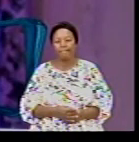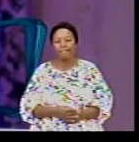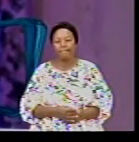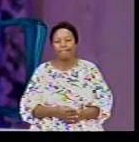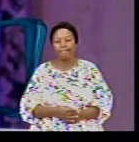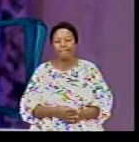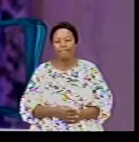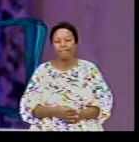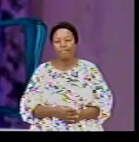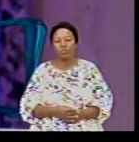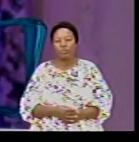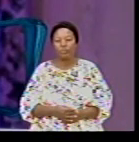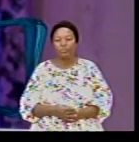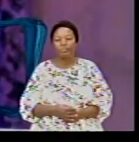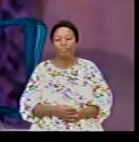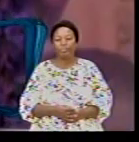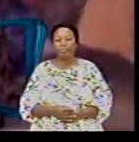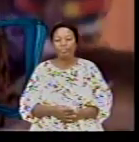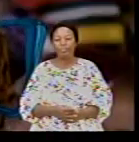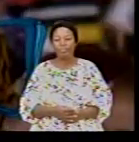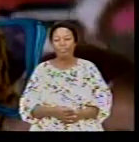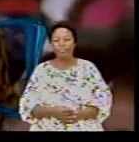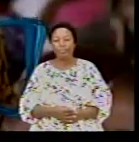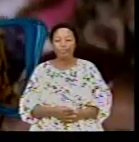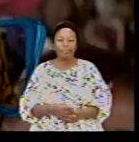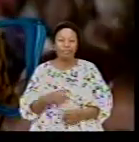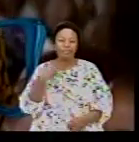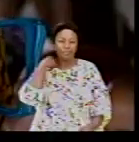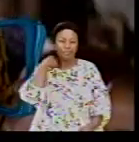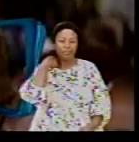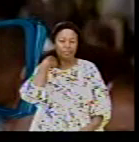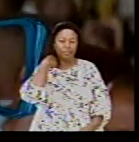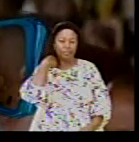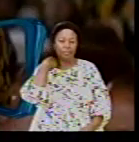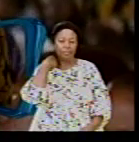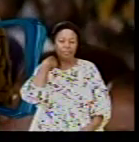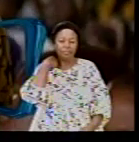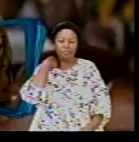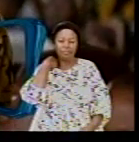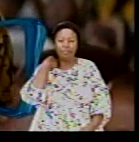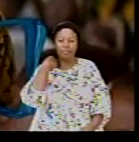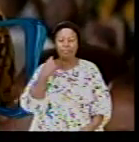Like the front is covered. If the front is covered, you can move towards the back.